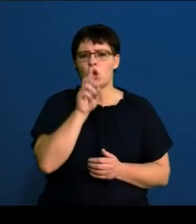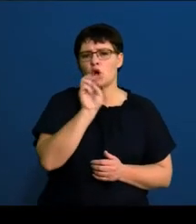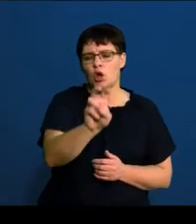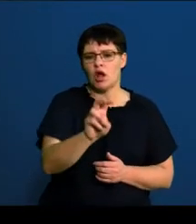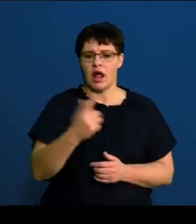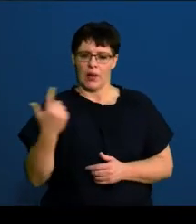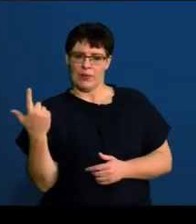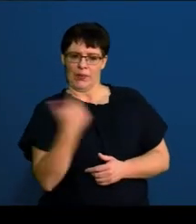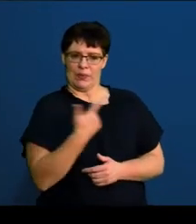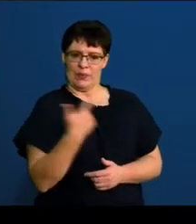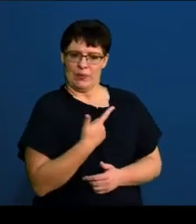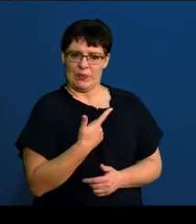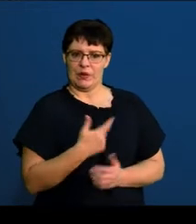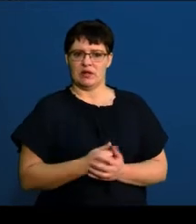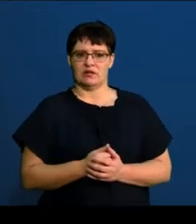luxury,